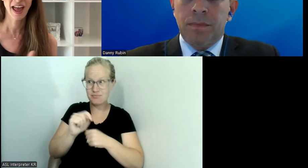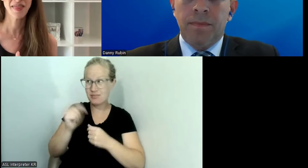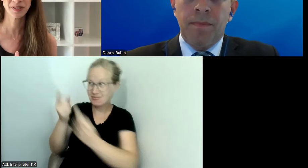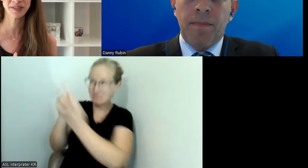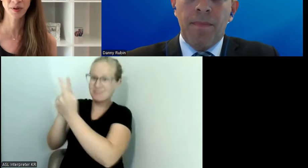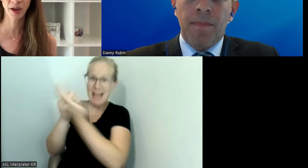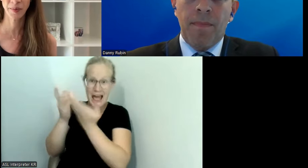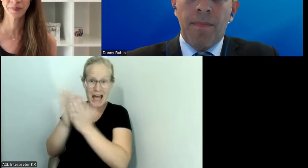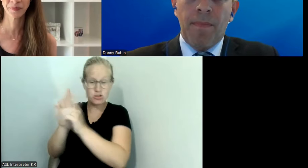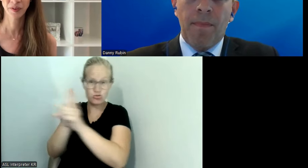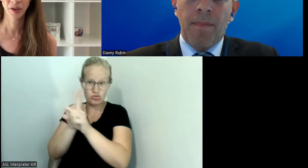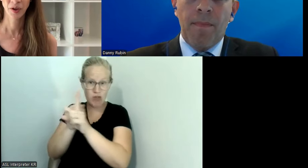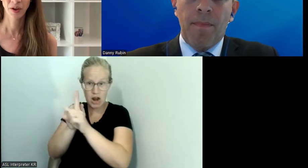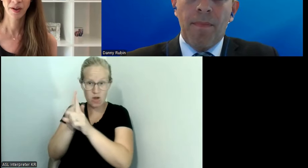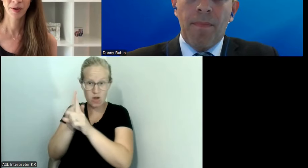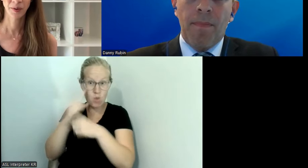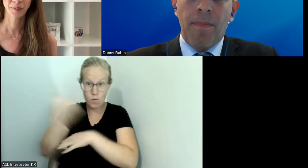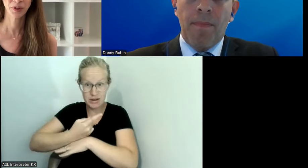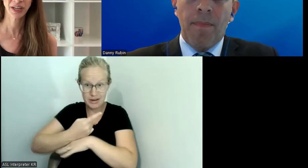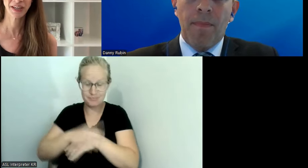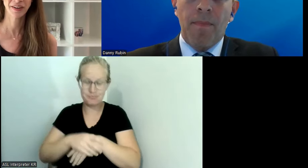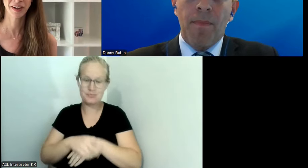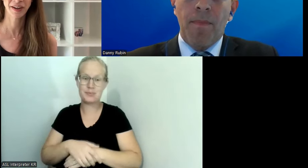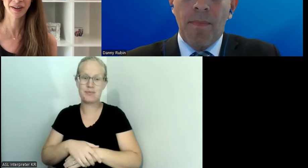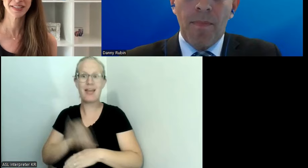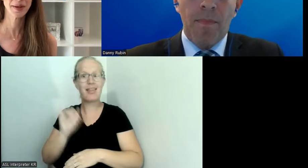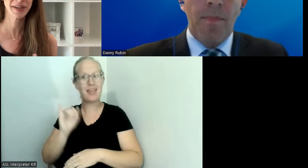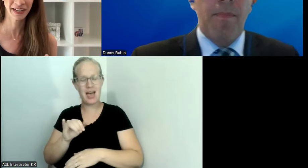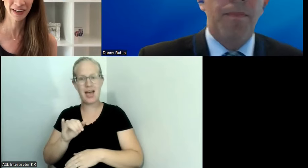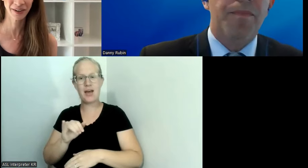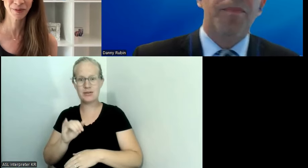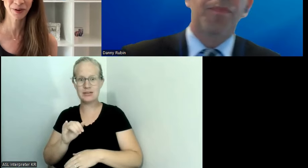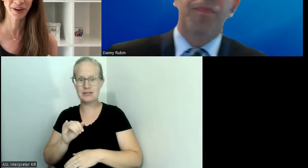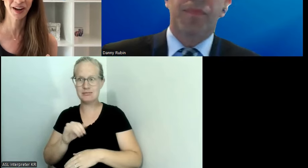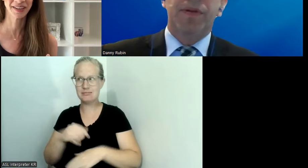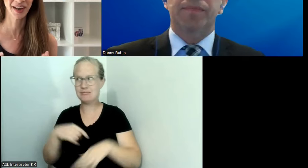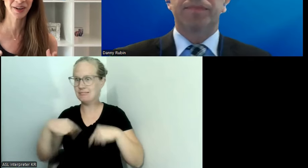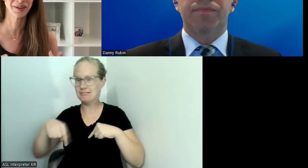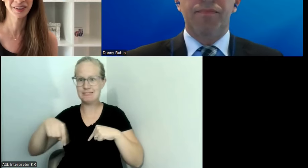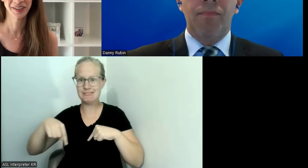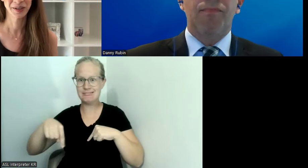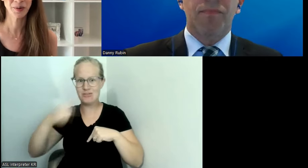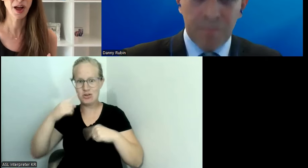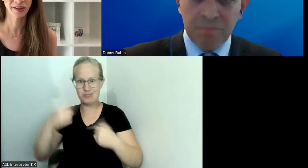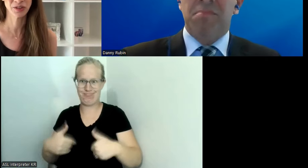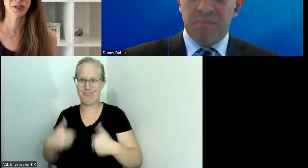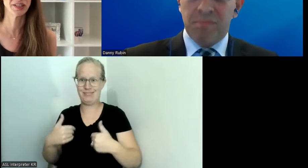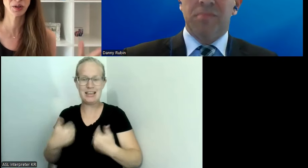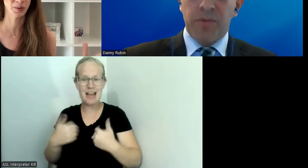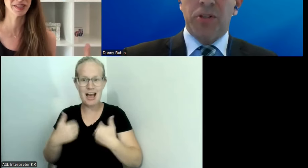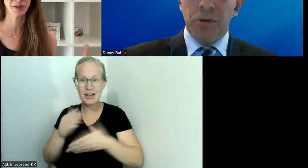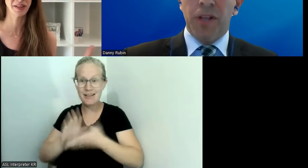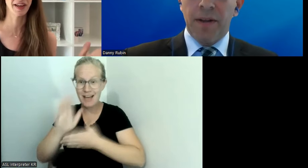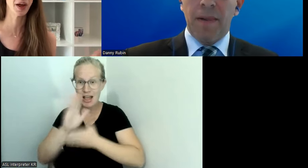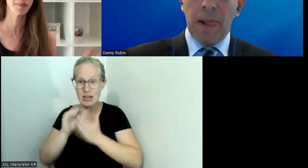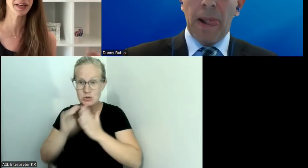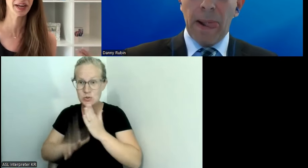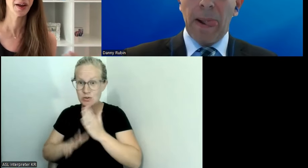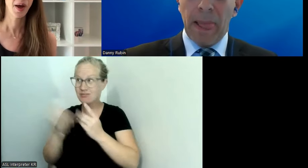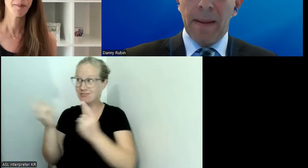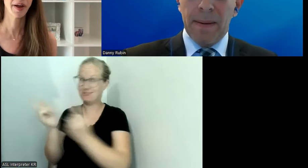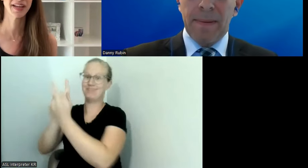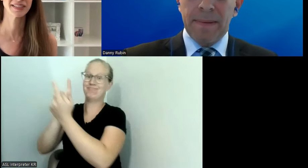day. And that was, um, uh, pretty, uh, intimidating for a young, you know, college student to go to someone in